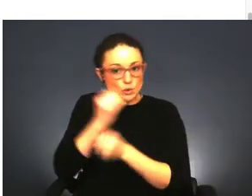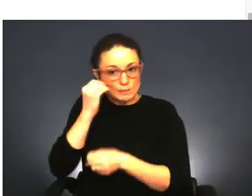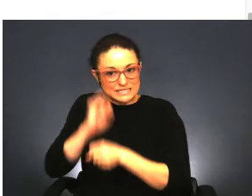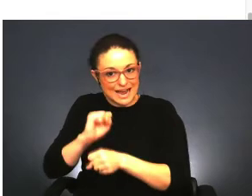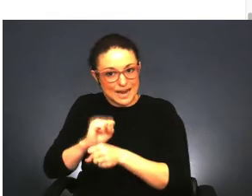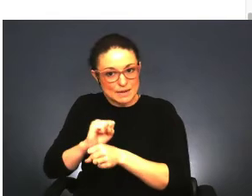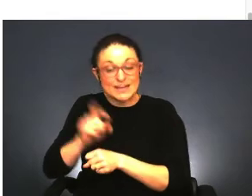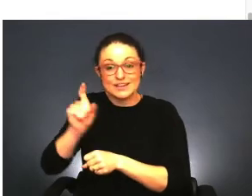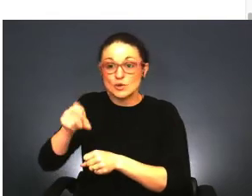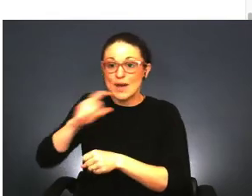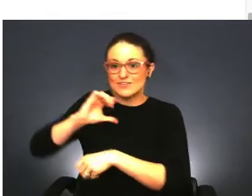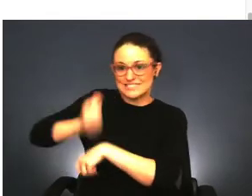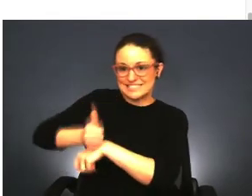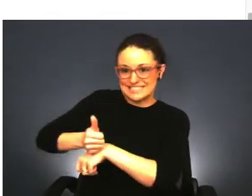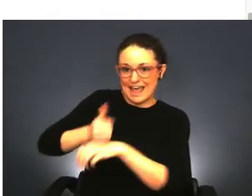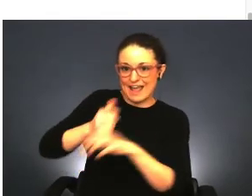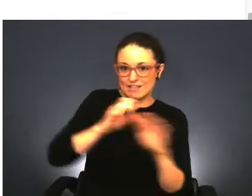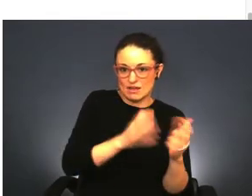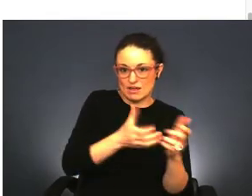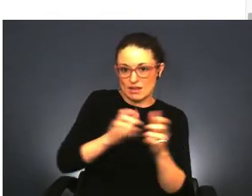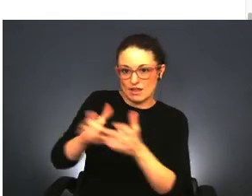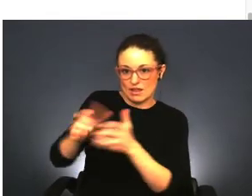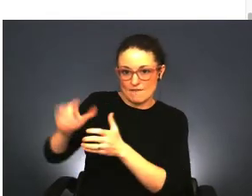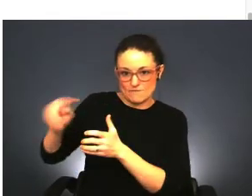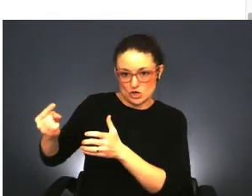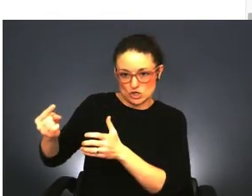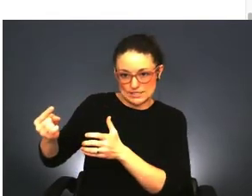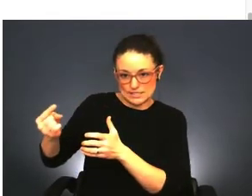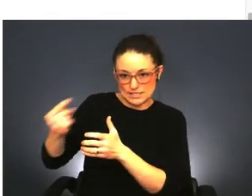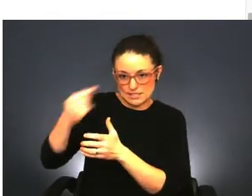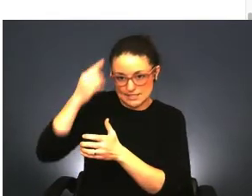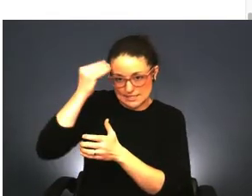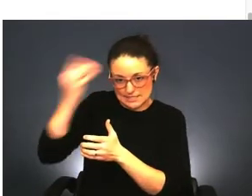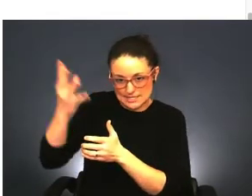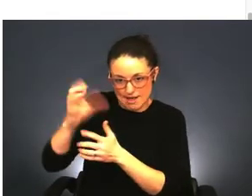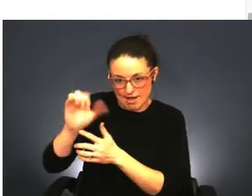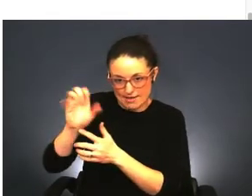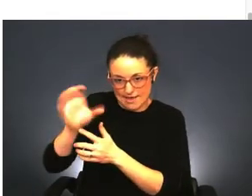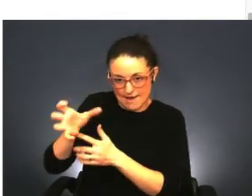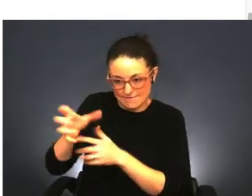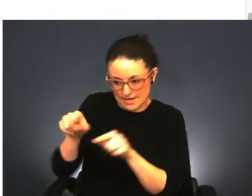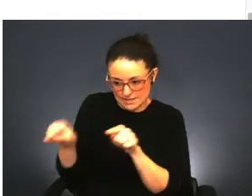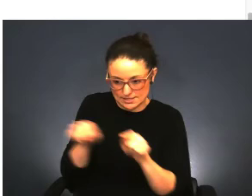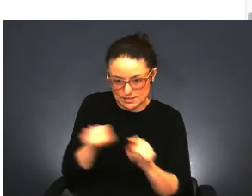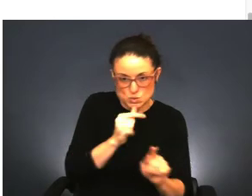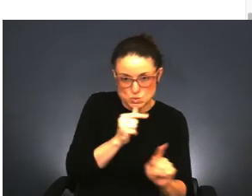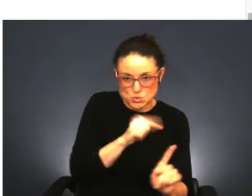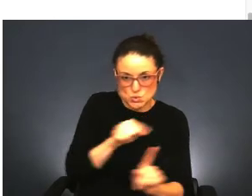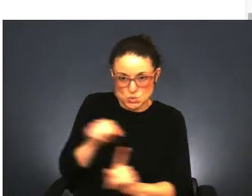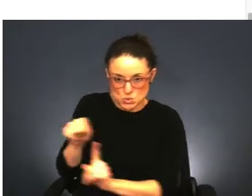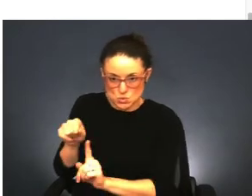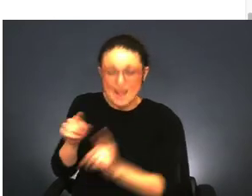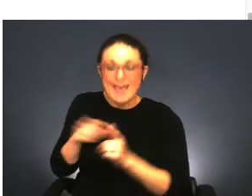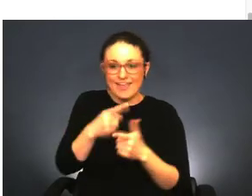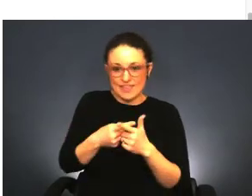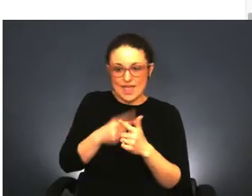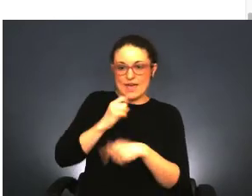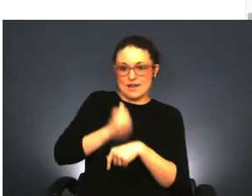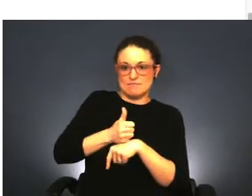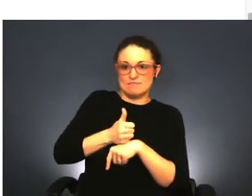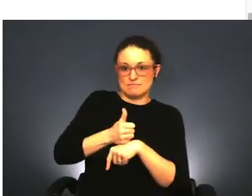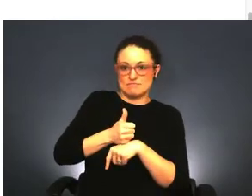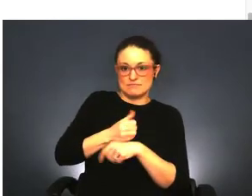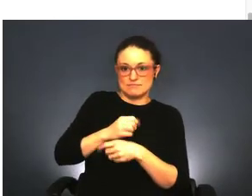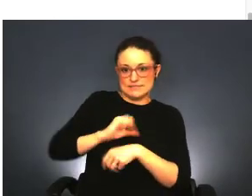groups first. And then once you've created your groups, then create your assignment and make sure that it's a group